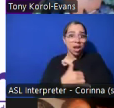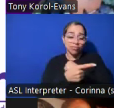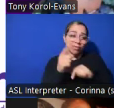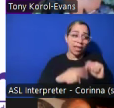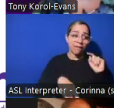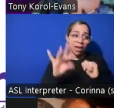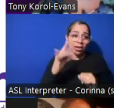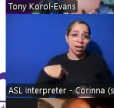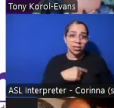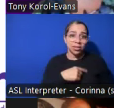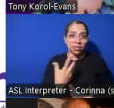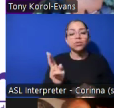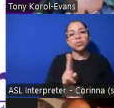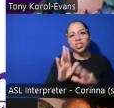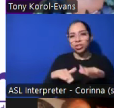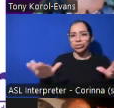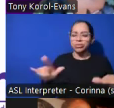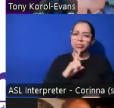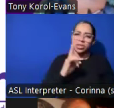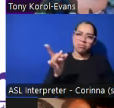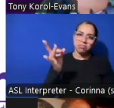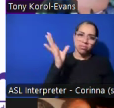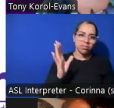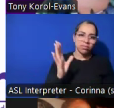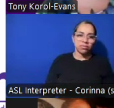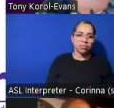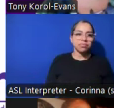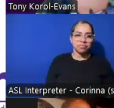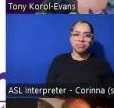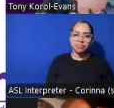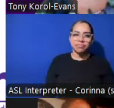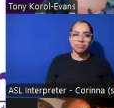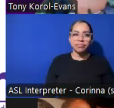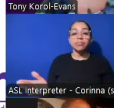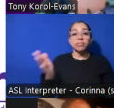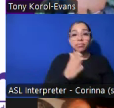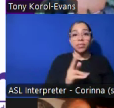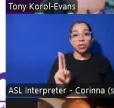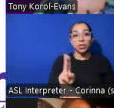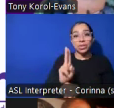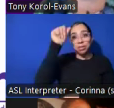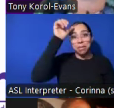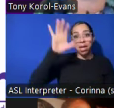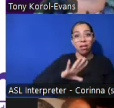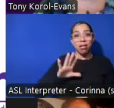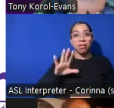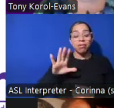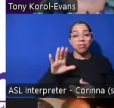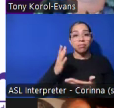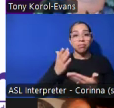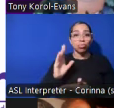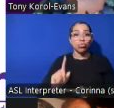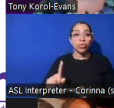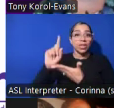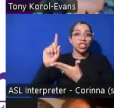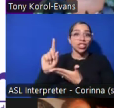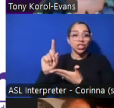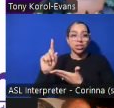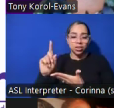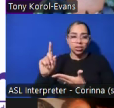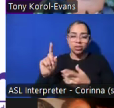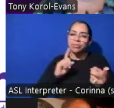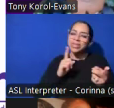is a really vile tactic. And then there's using male privilege. Again, this can extend to any kind of